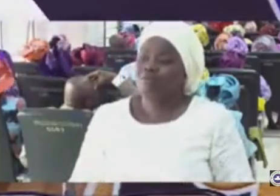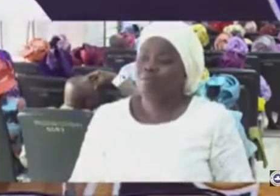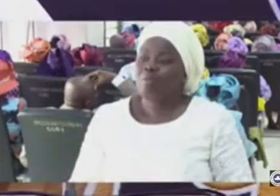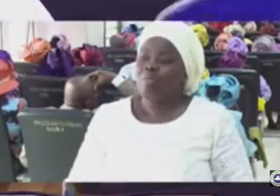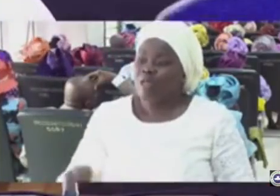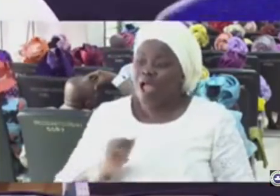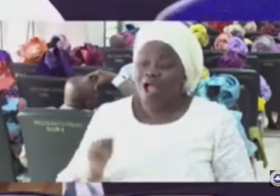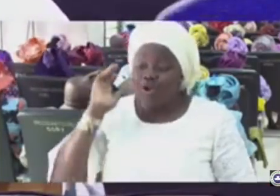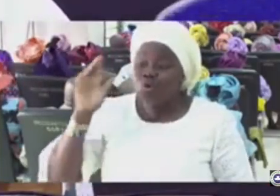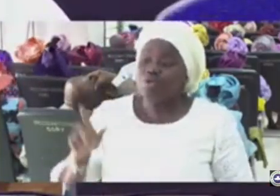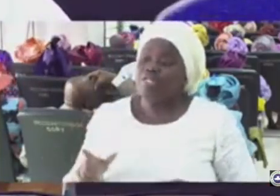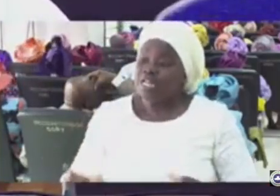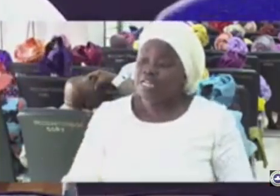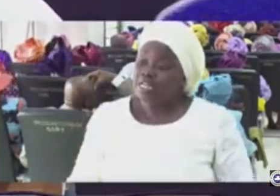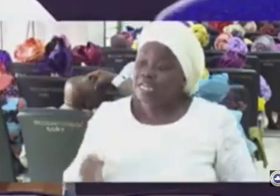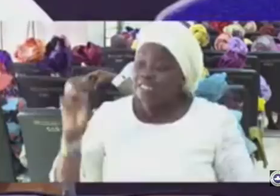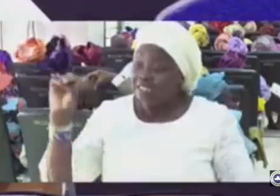to.